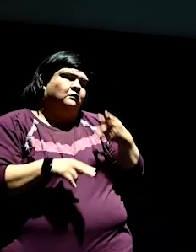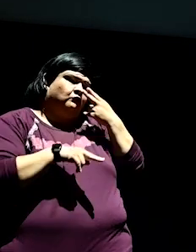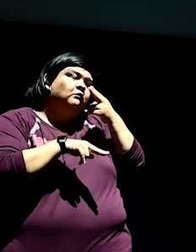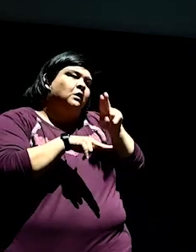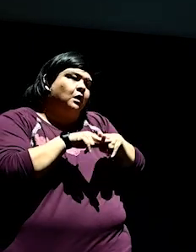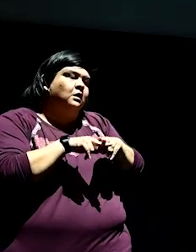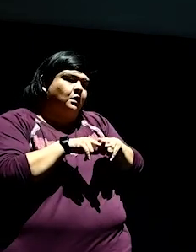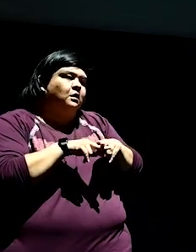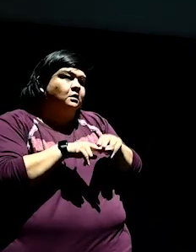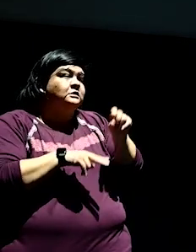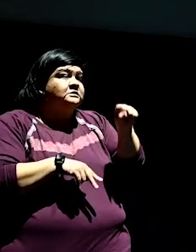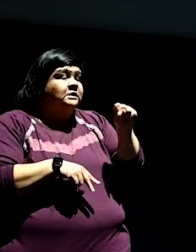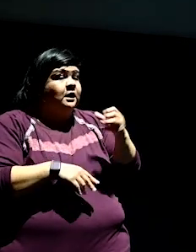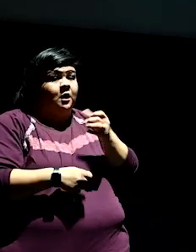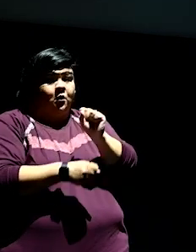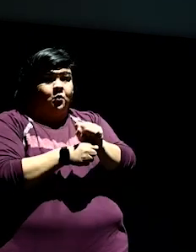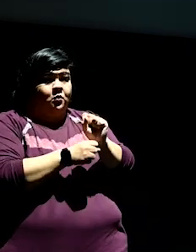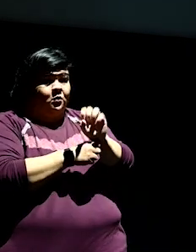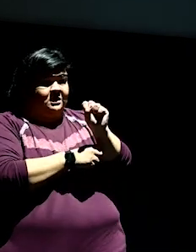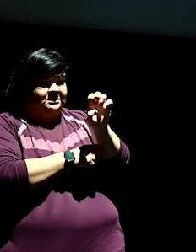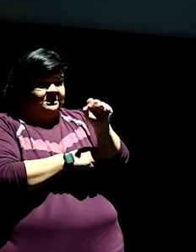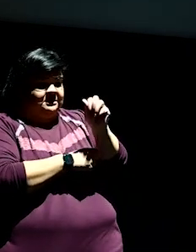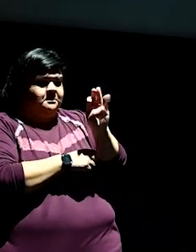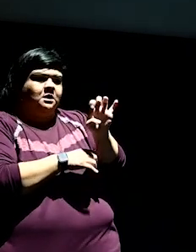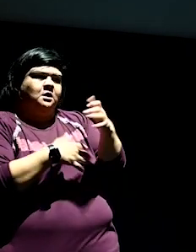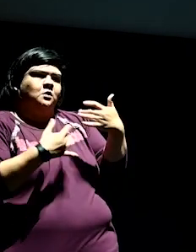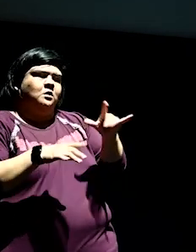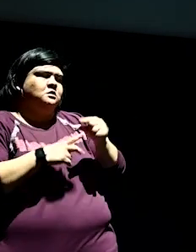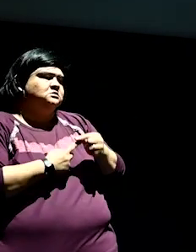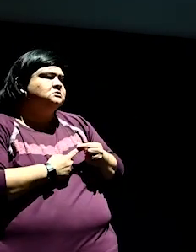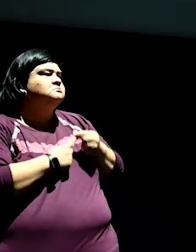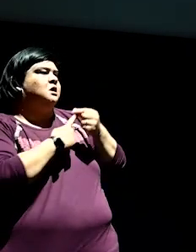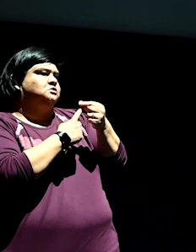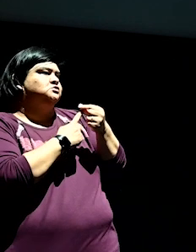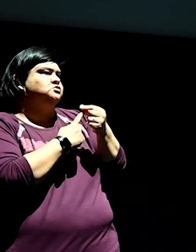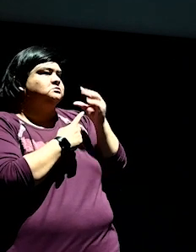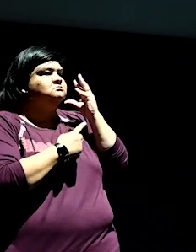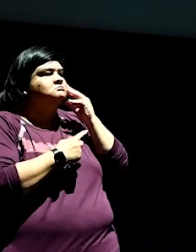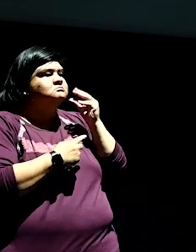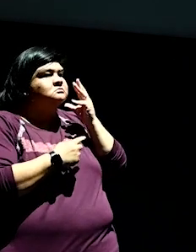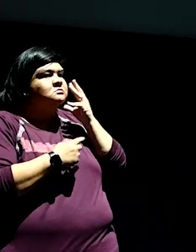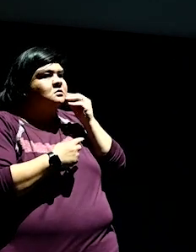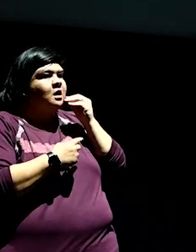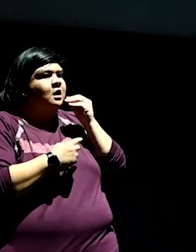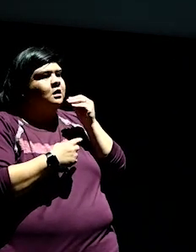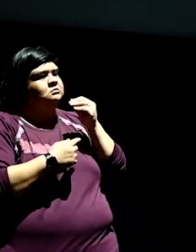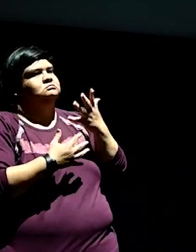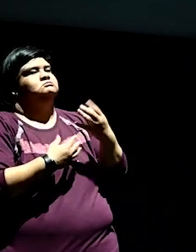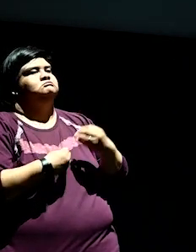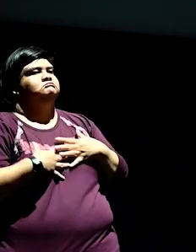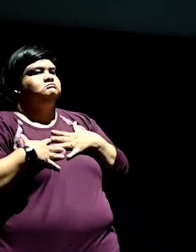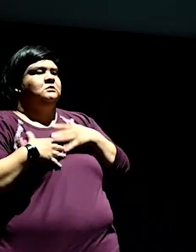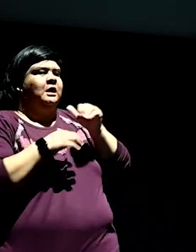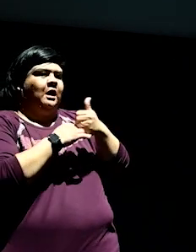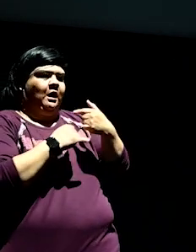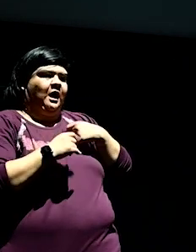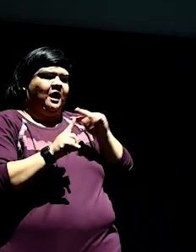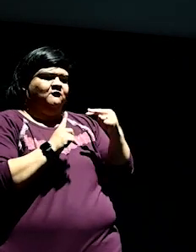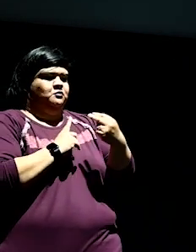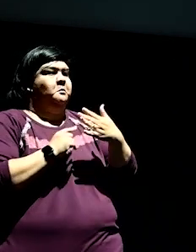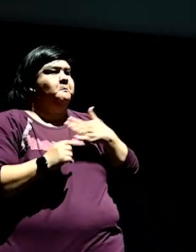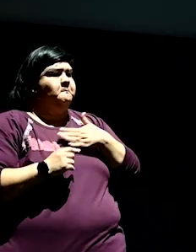really working at Sesame was extremely special to how I view my